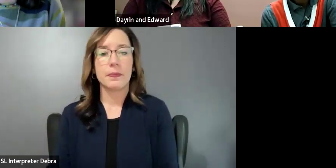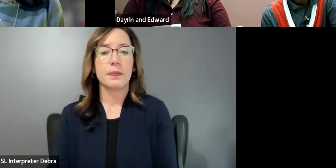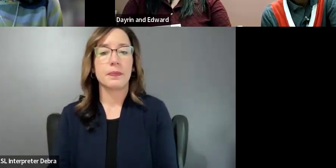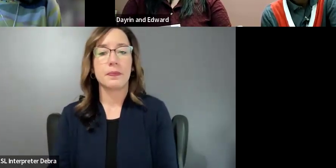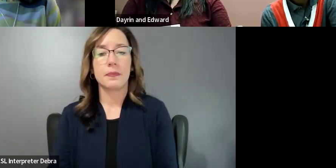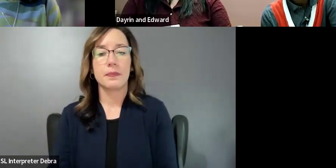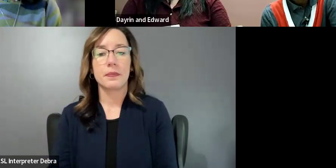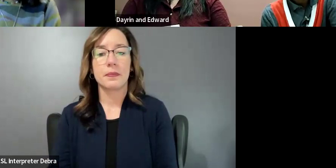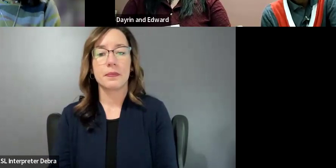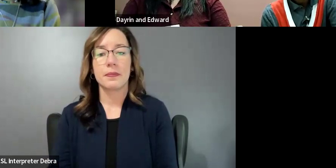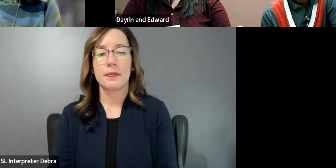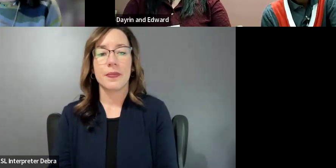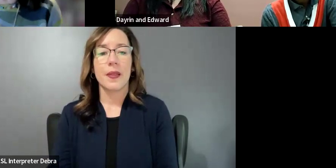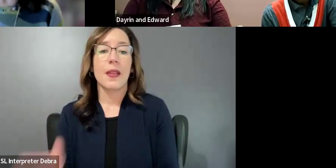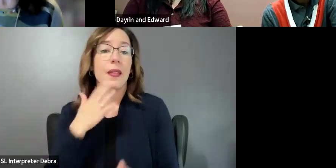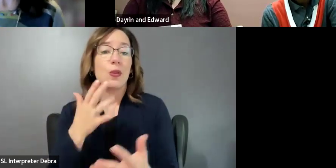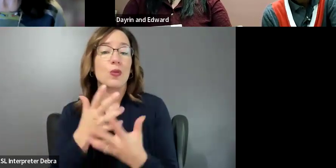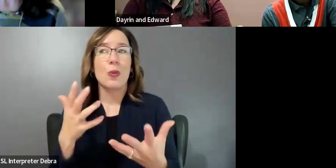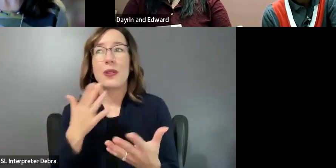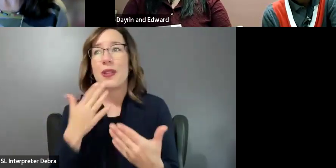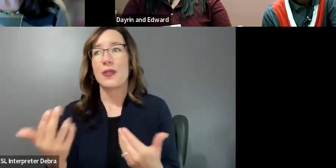Thank you so much, Kimberly. Thanks for joining us.